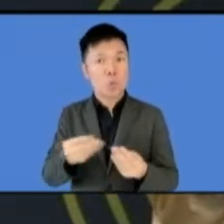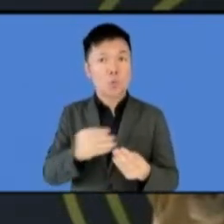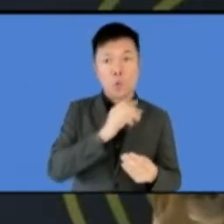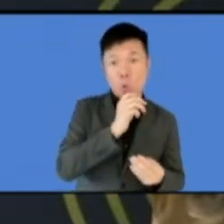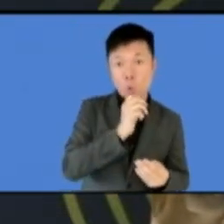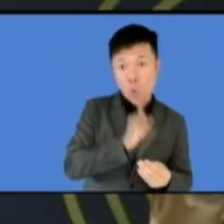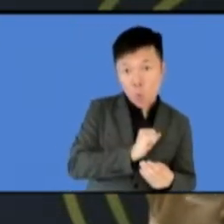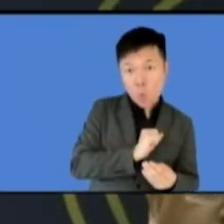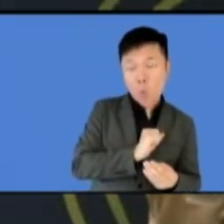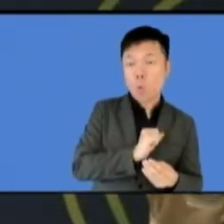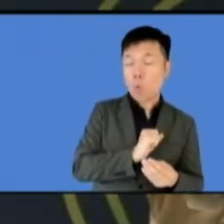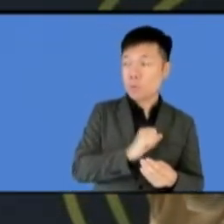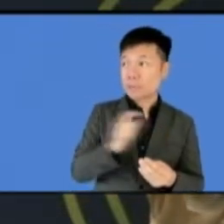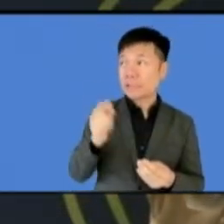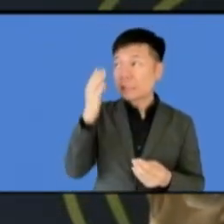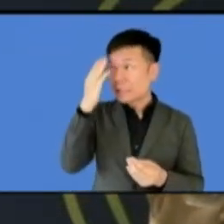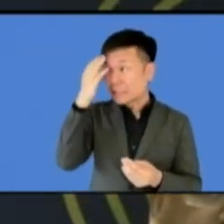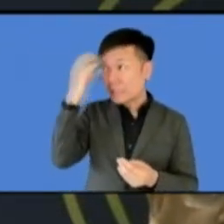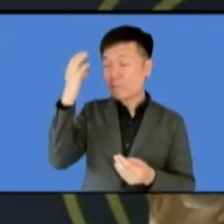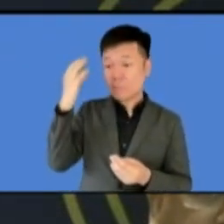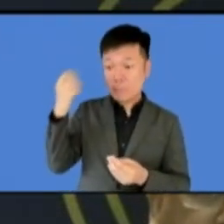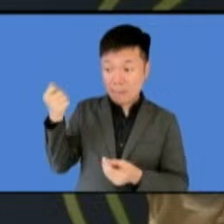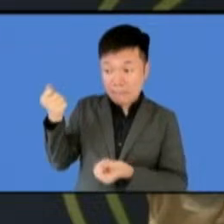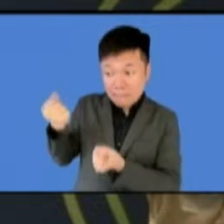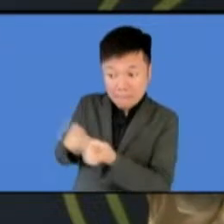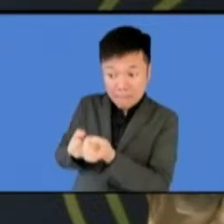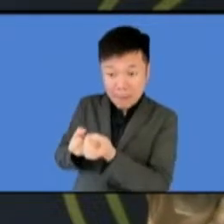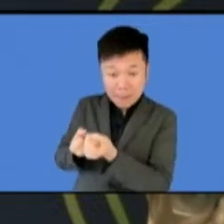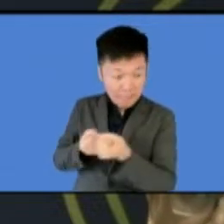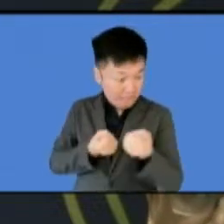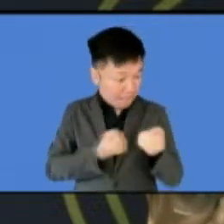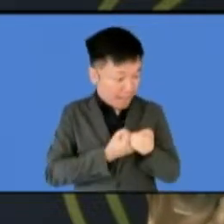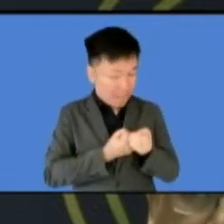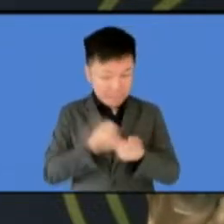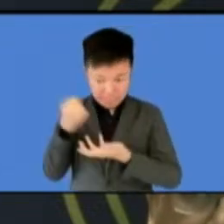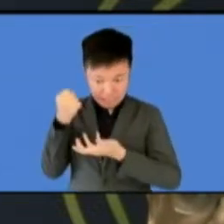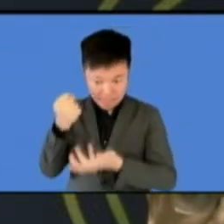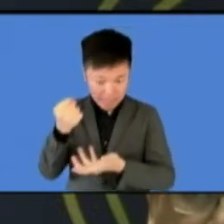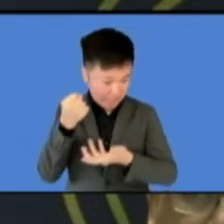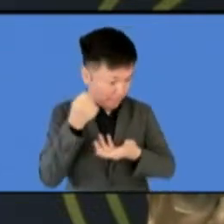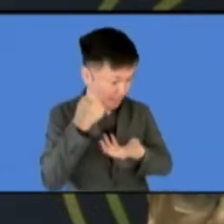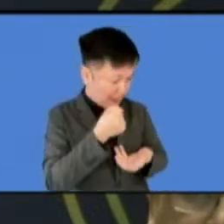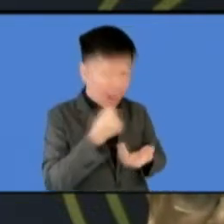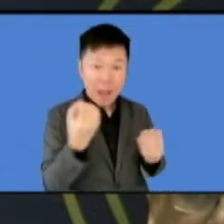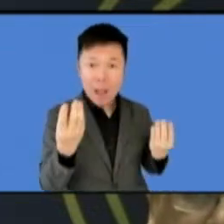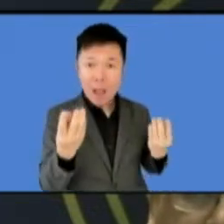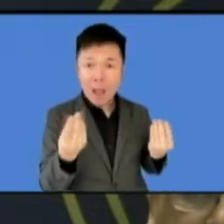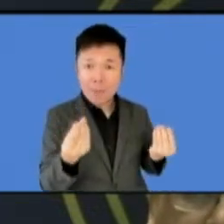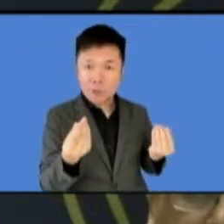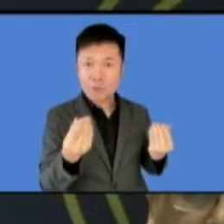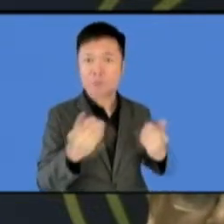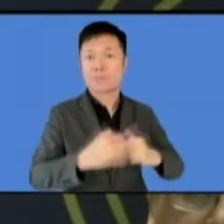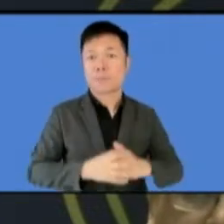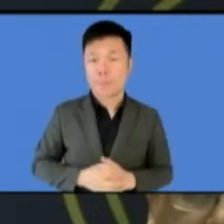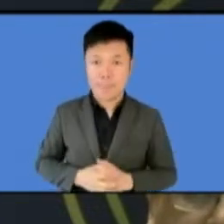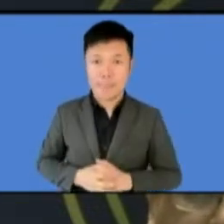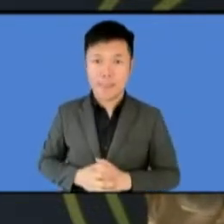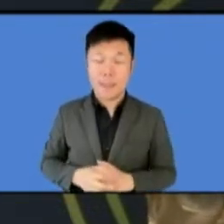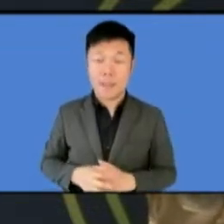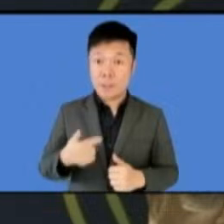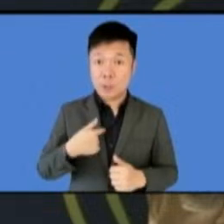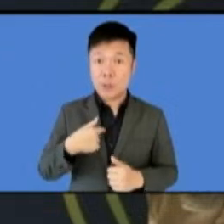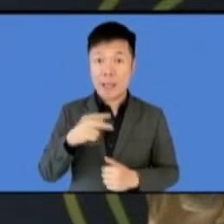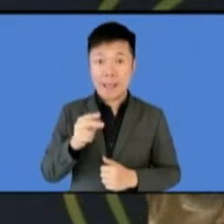government, public spendings and all the public supports. And finally, which is very important, is that the NTA also